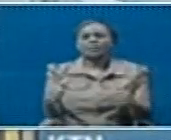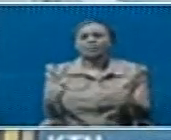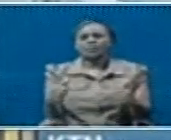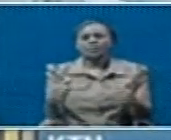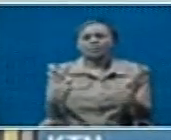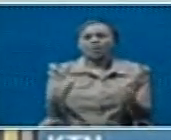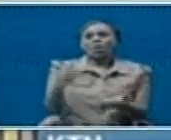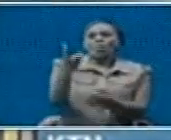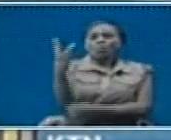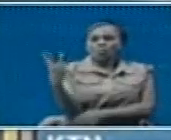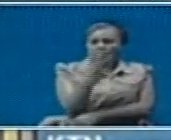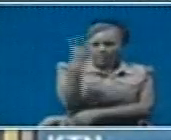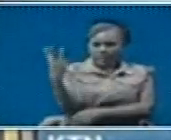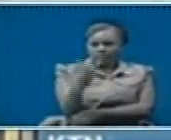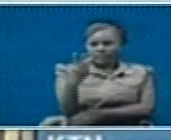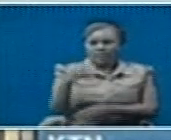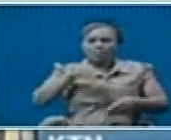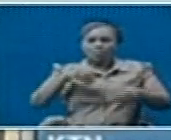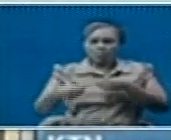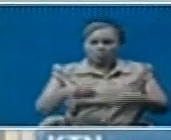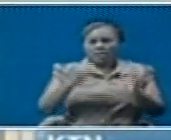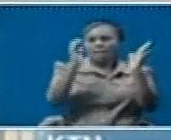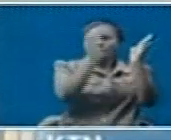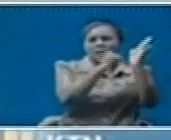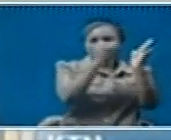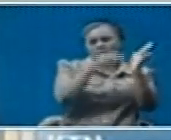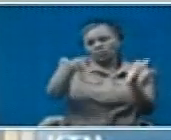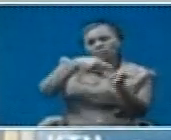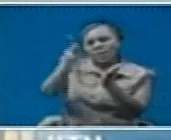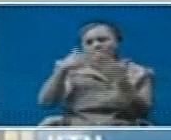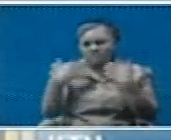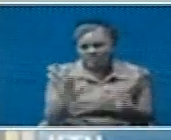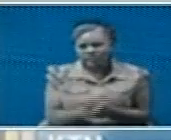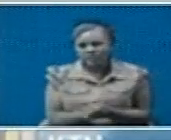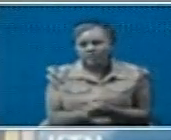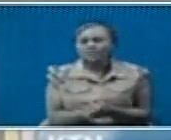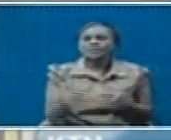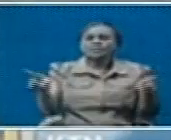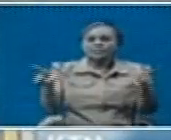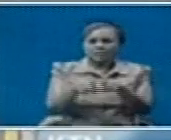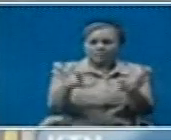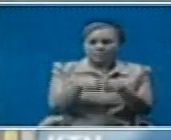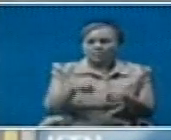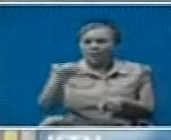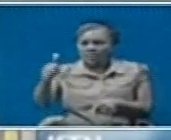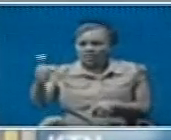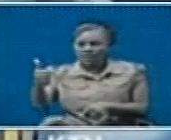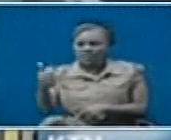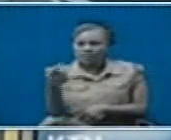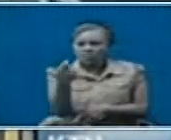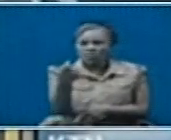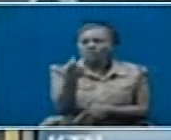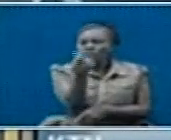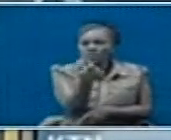By end of Wednesday, Busia and Machakos did pay. And so only Mombasa was left. And they gave